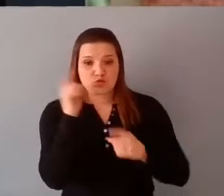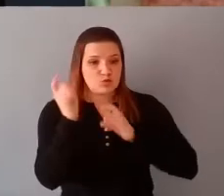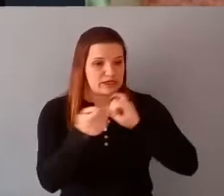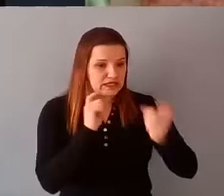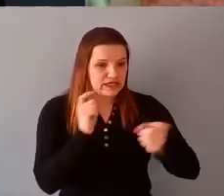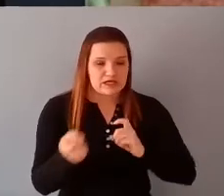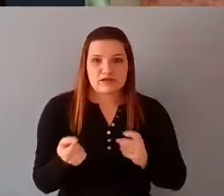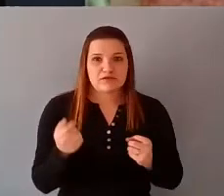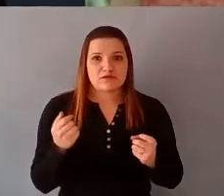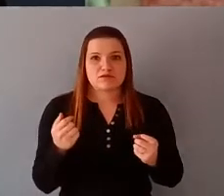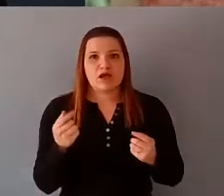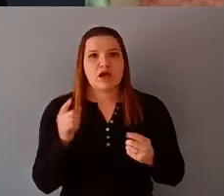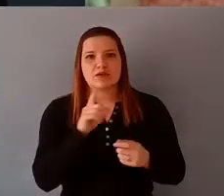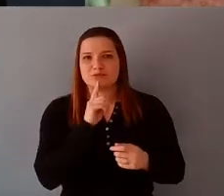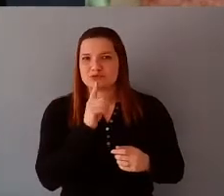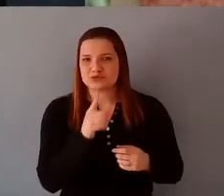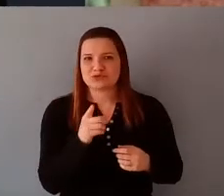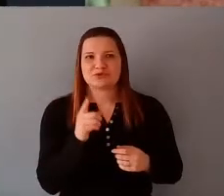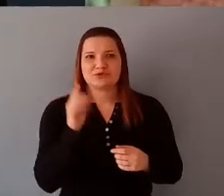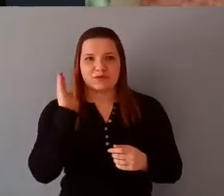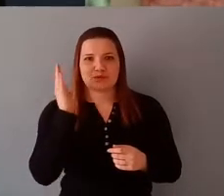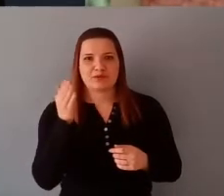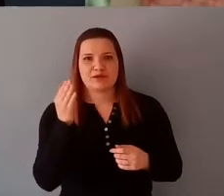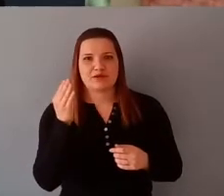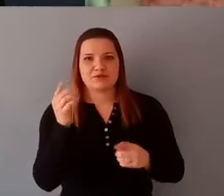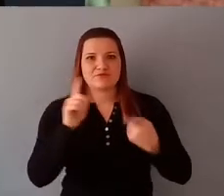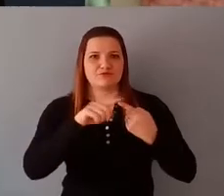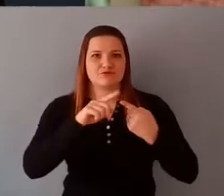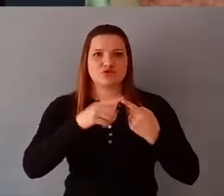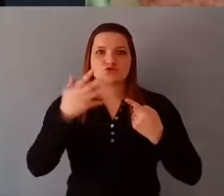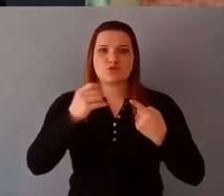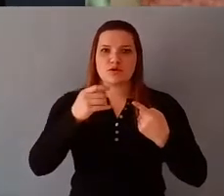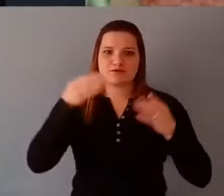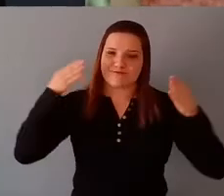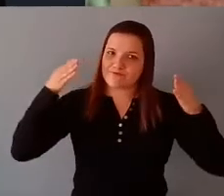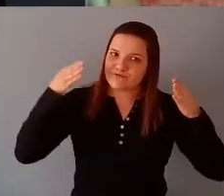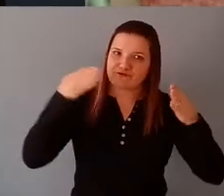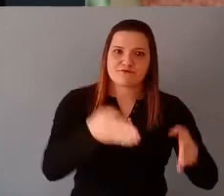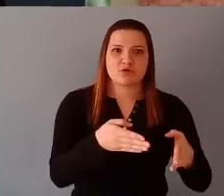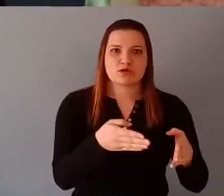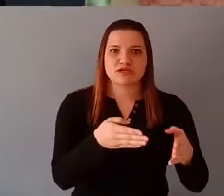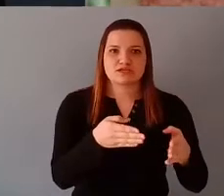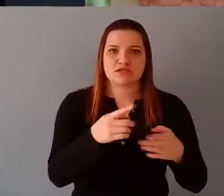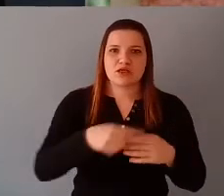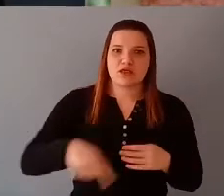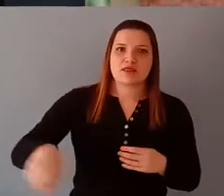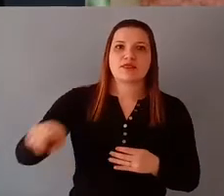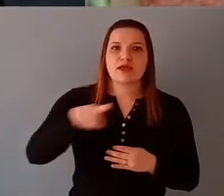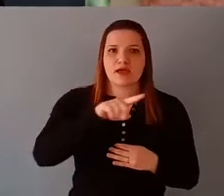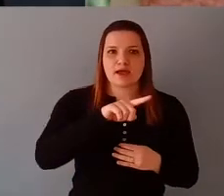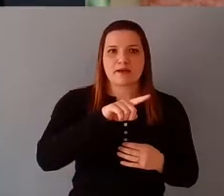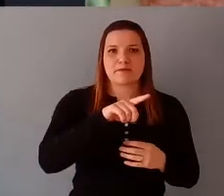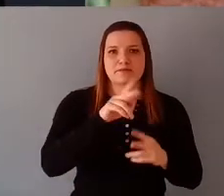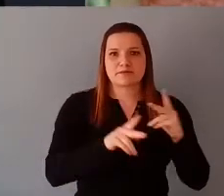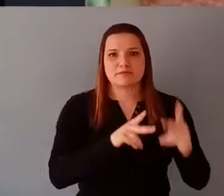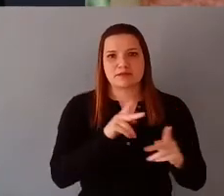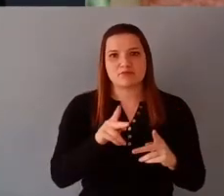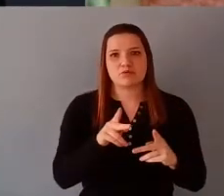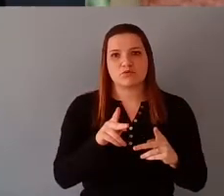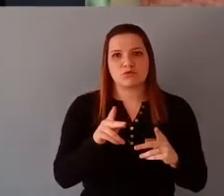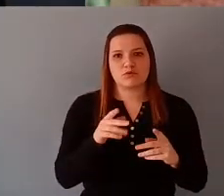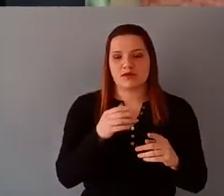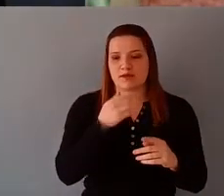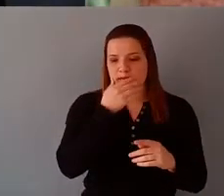directed to, I'm certain that they will first want to target those people, the general